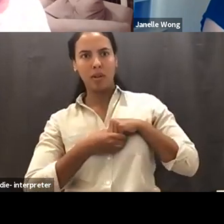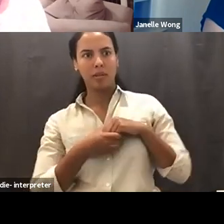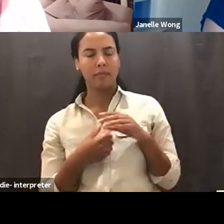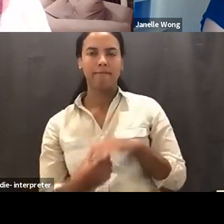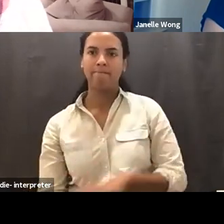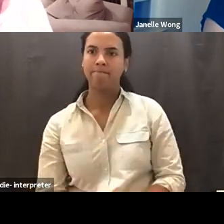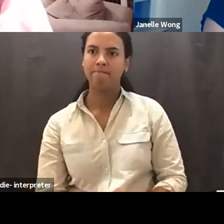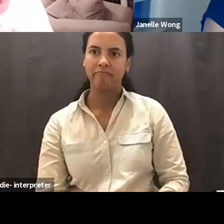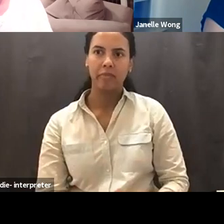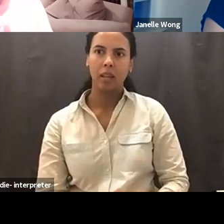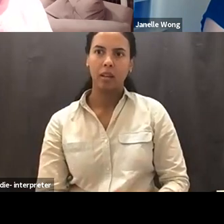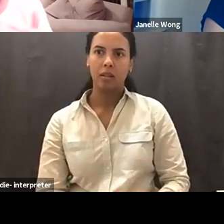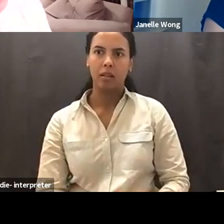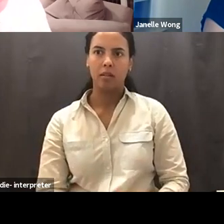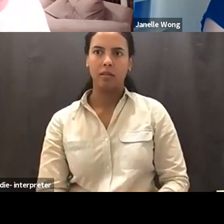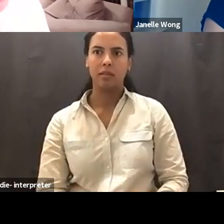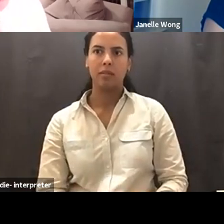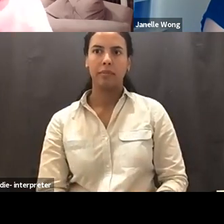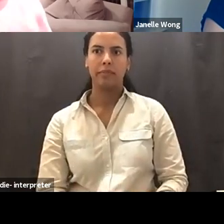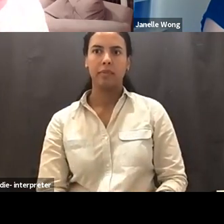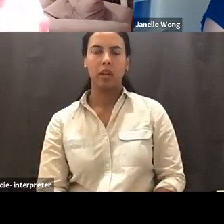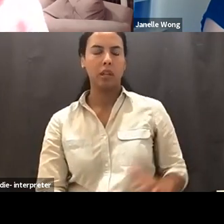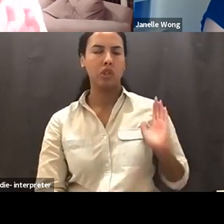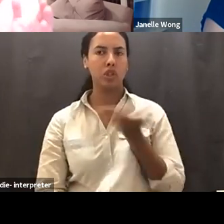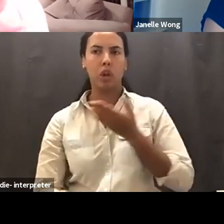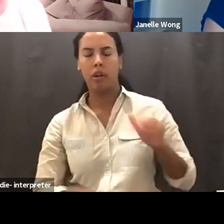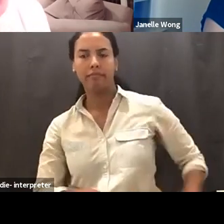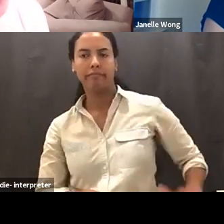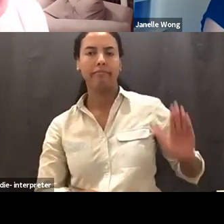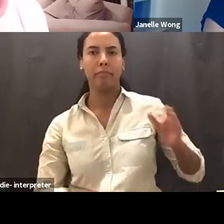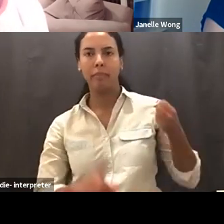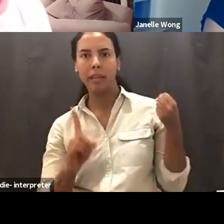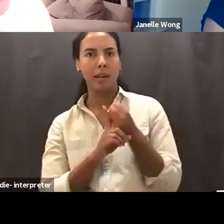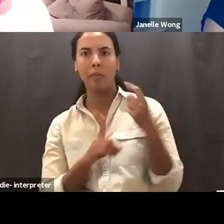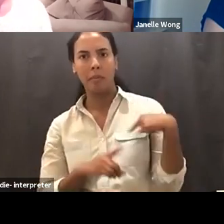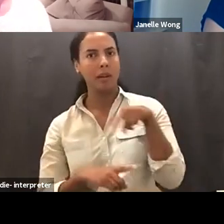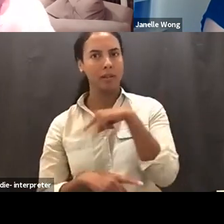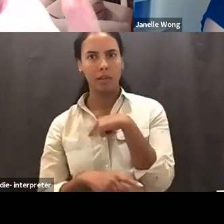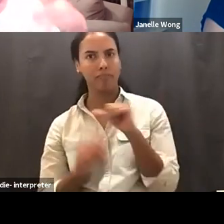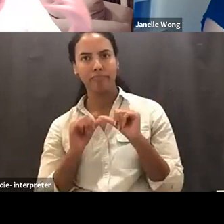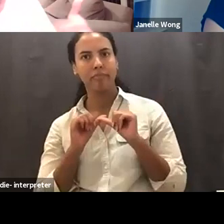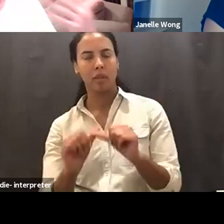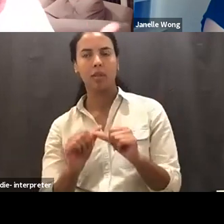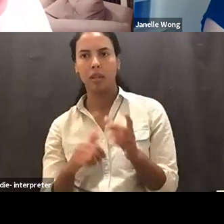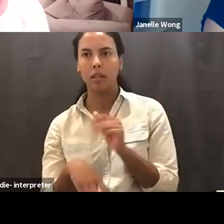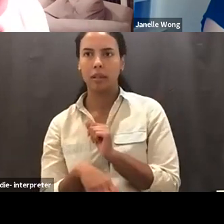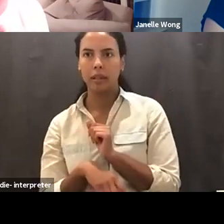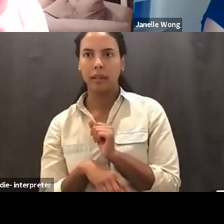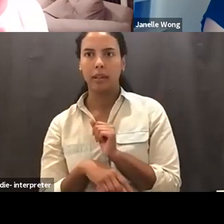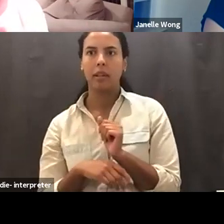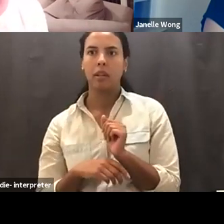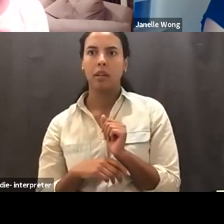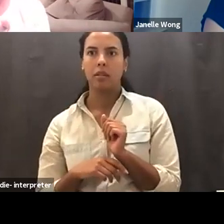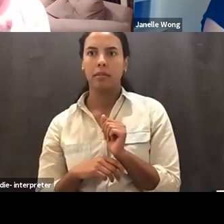that our efforts can't just limit themselves to a kind of tiny subset, that everyone is constantly thinking about